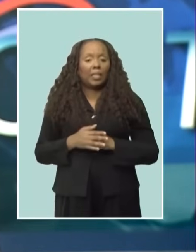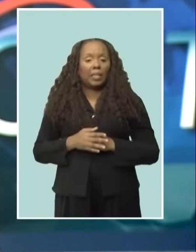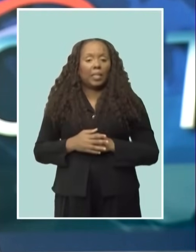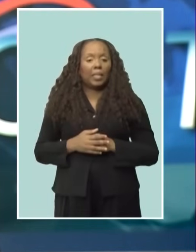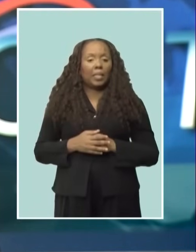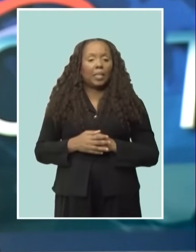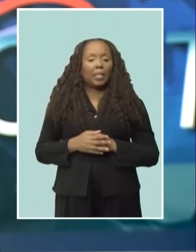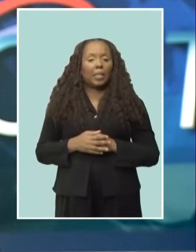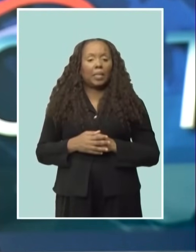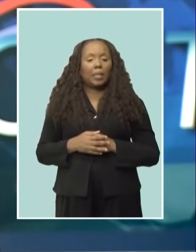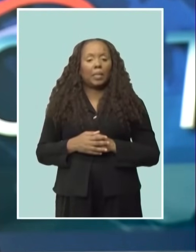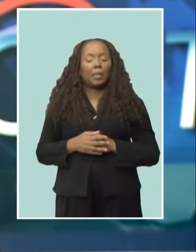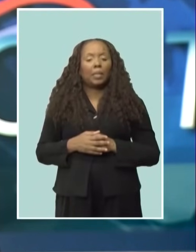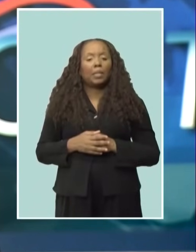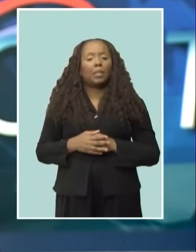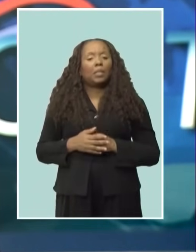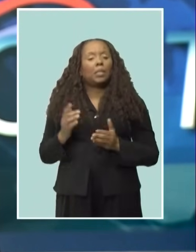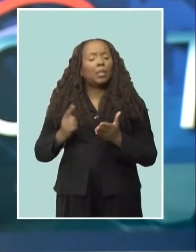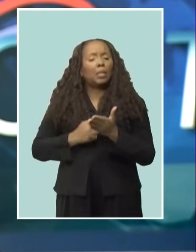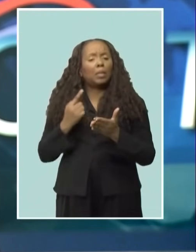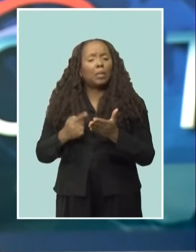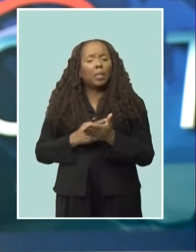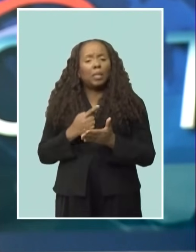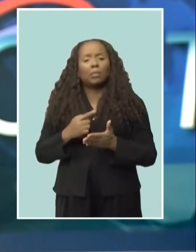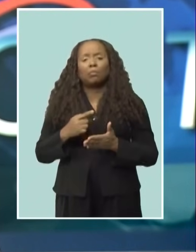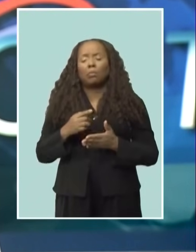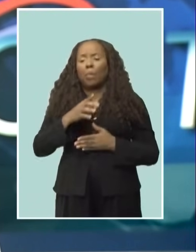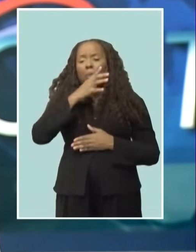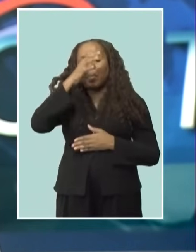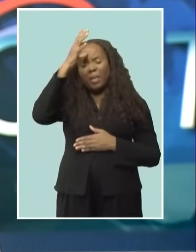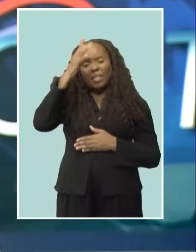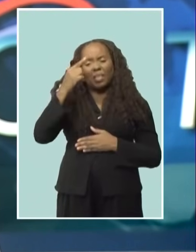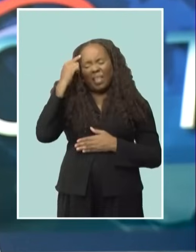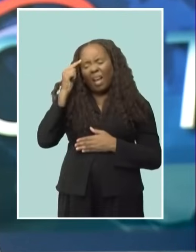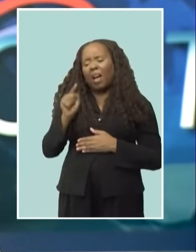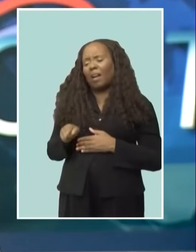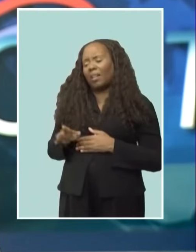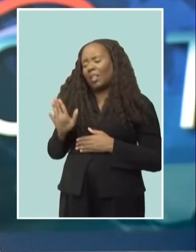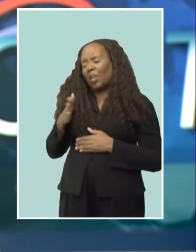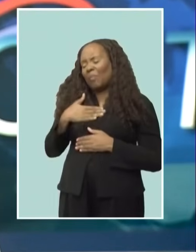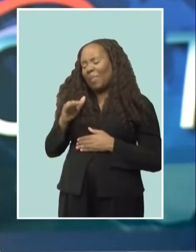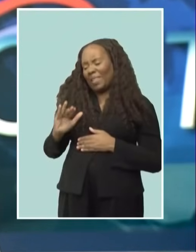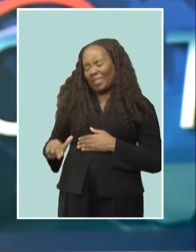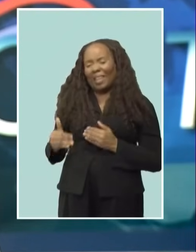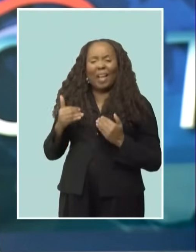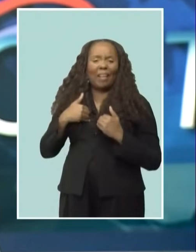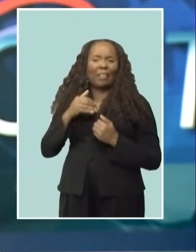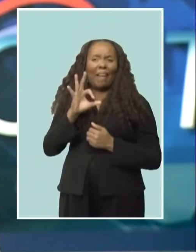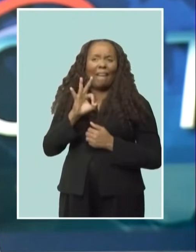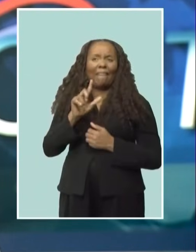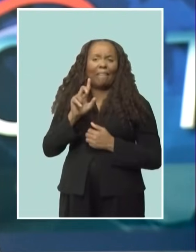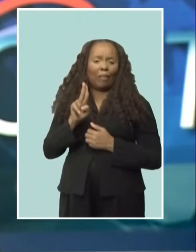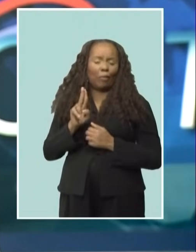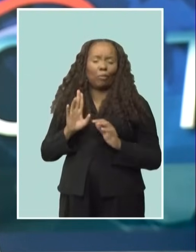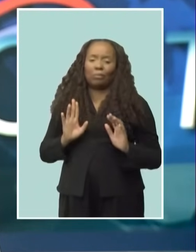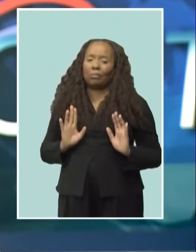parents at first think a child with measles has the flu, and she doesn't want Barbadians to be complacent. Dr. Birchwood was a guest